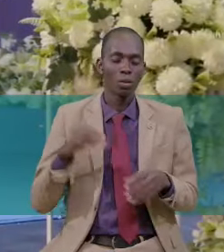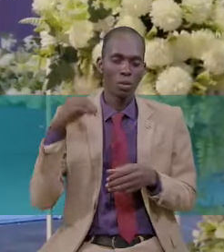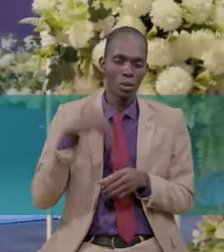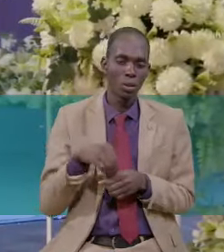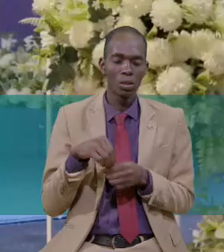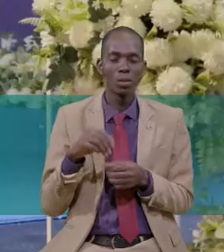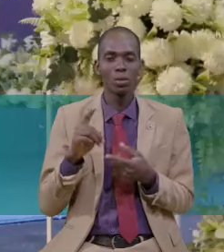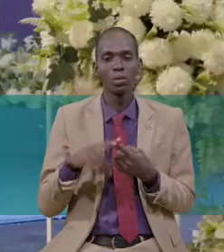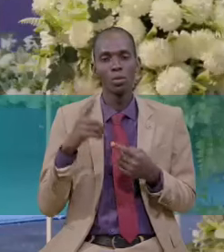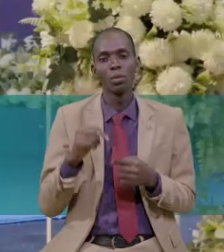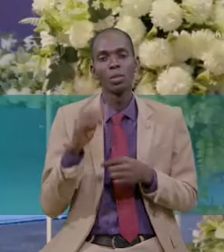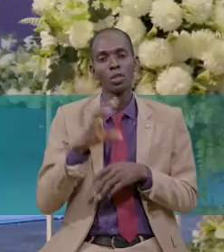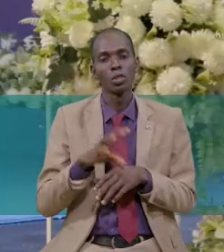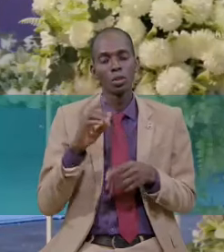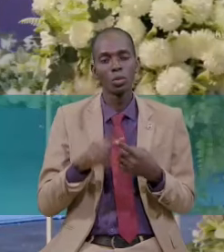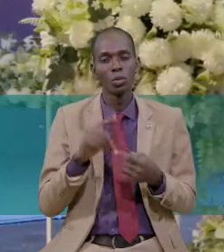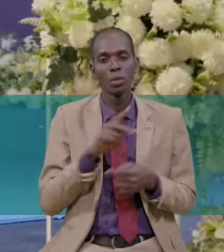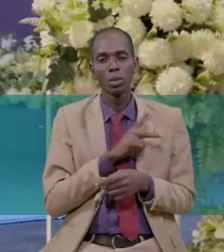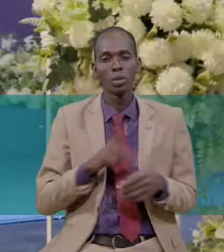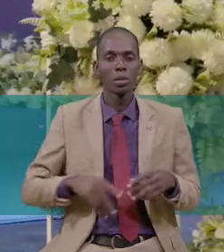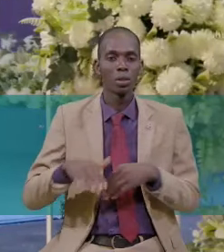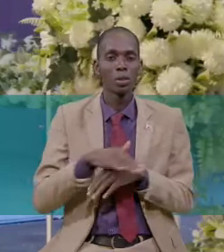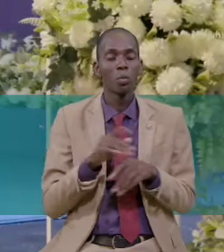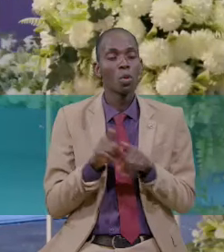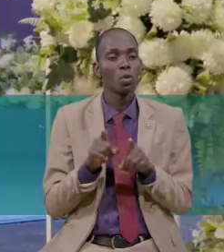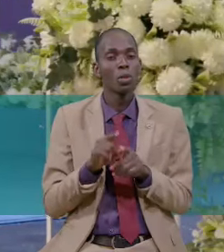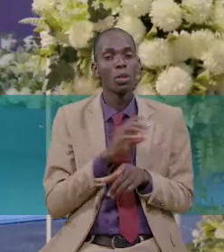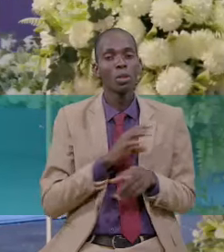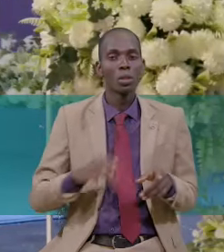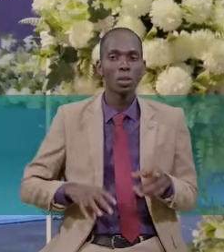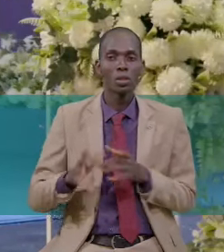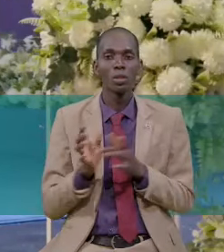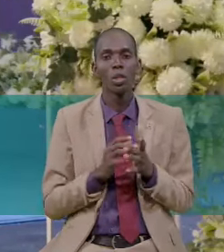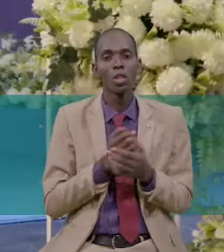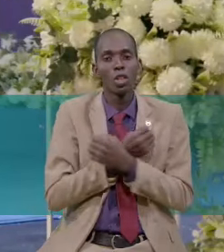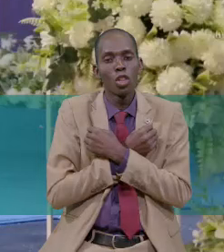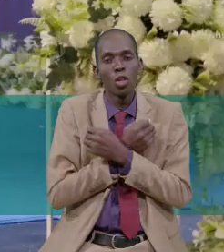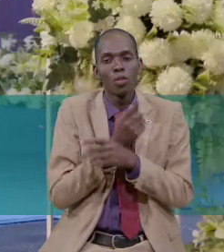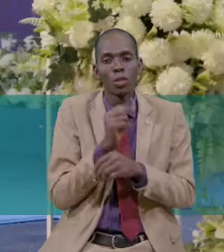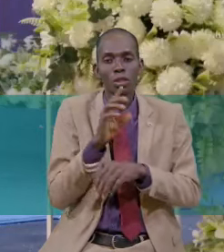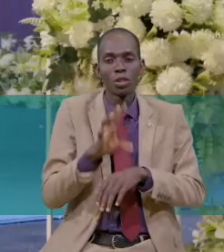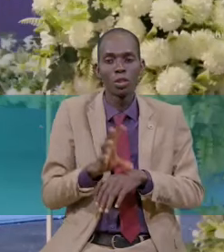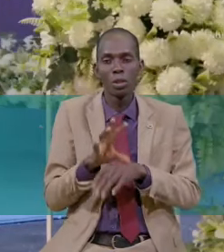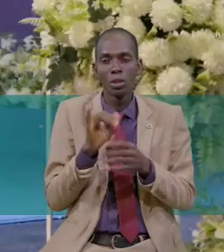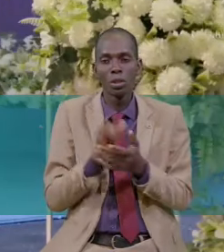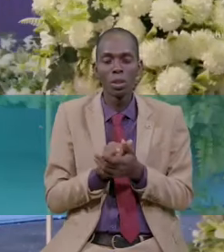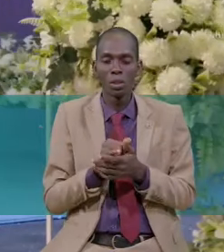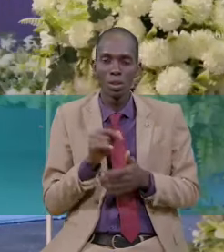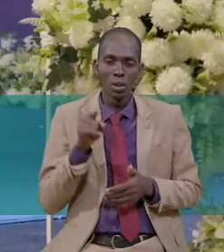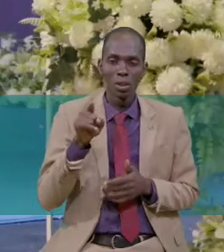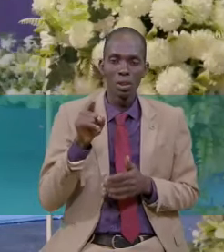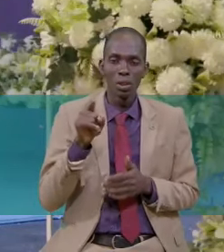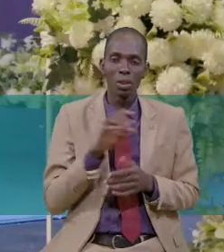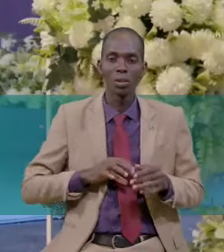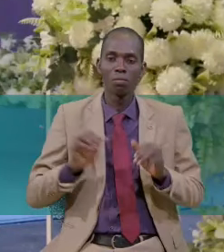Christ also loved the church that he gave himself for it.